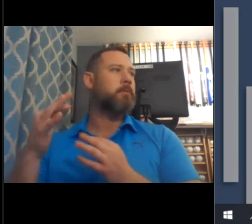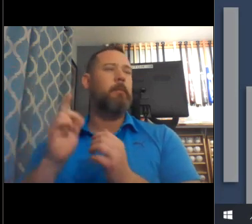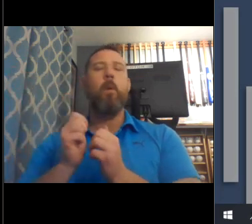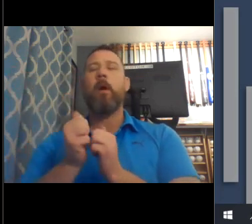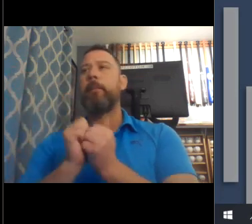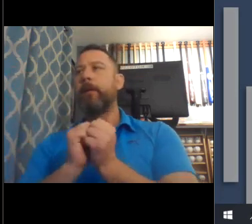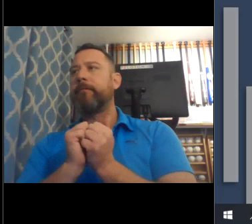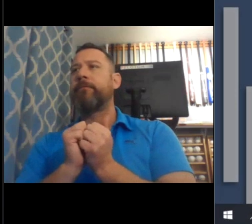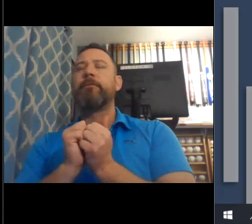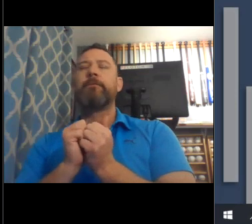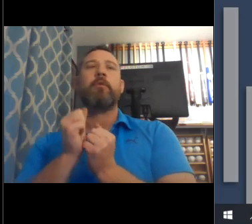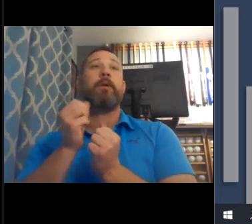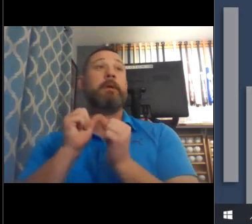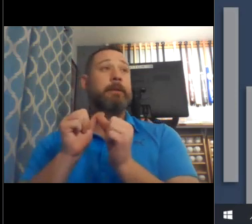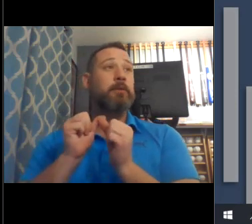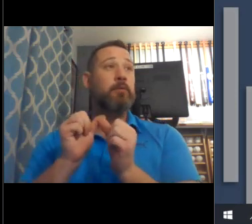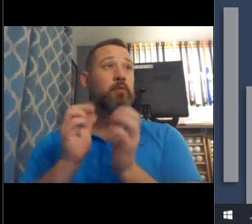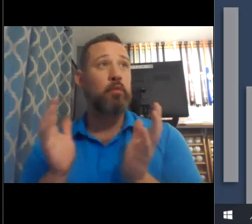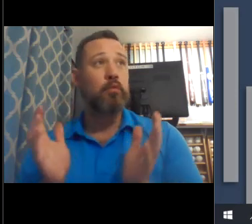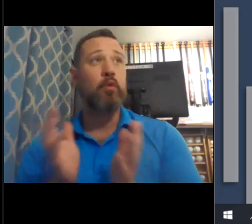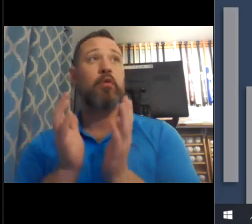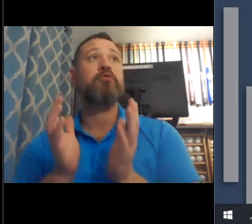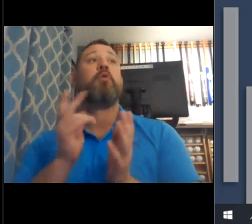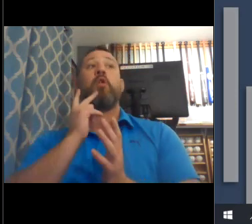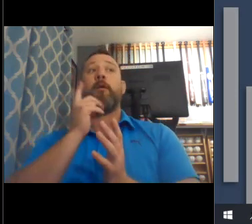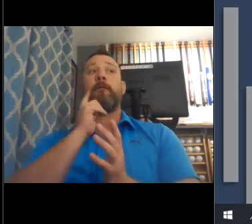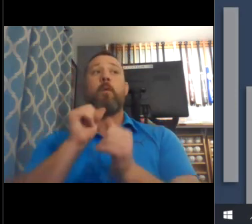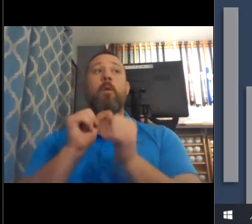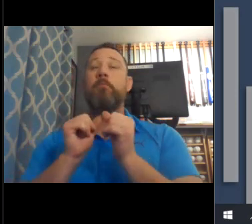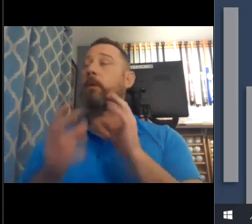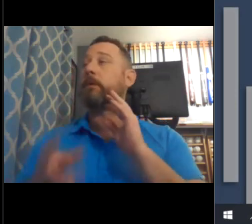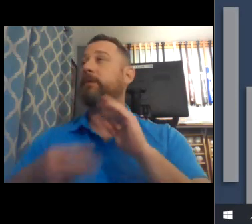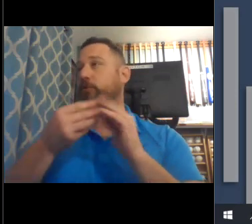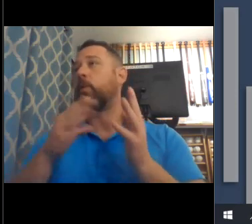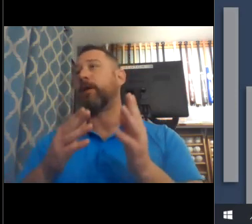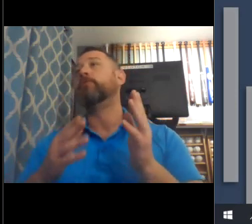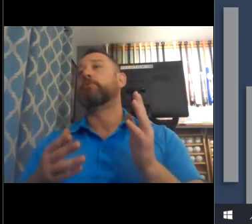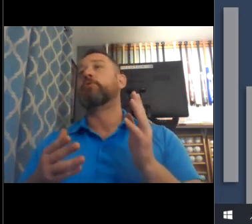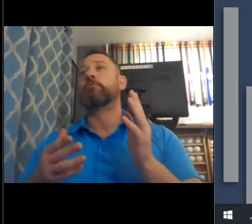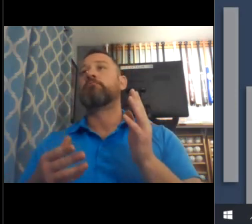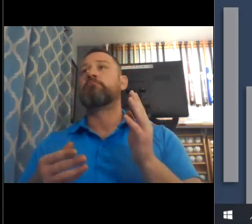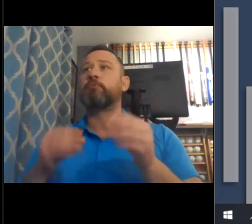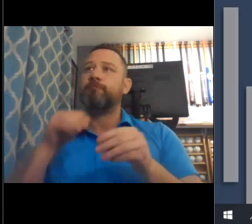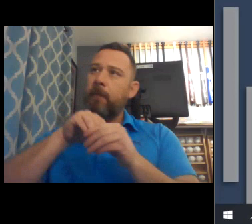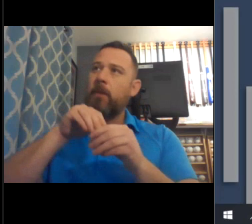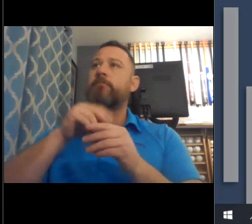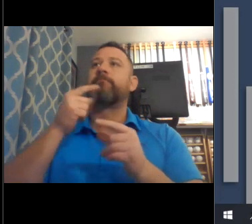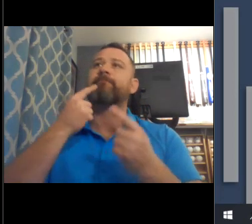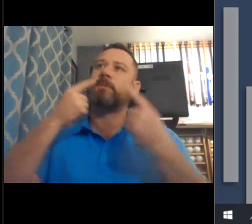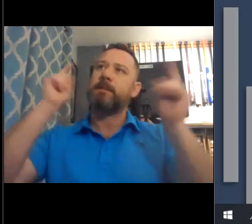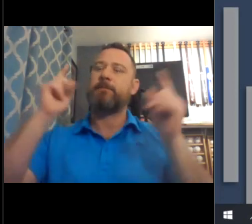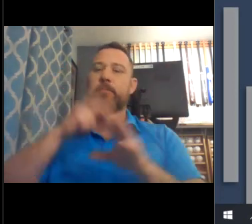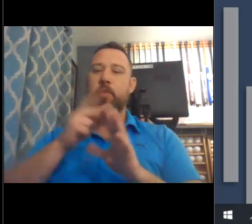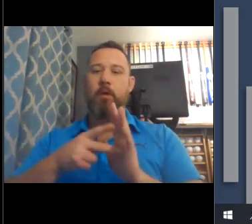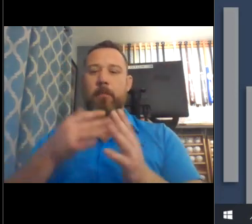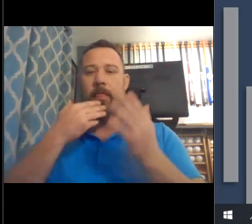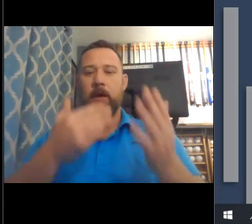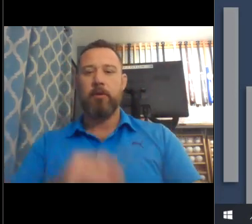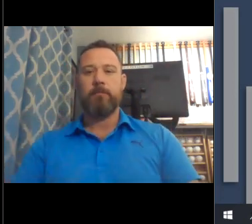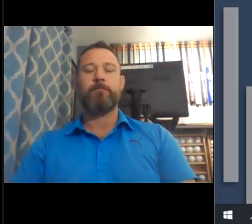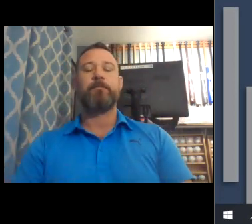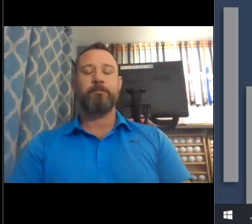we continue to urge you to look for additional ways to continue to fund this highly successful program. I thank you for your time. Great, thank